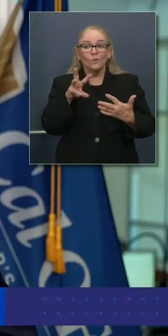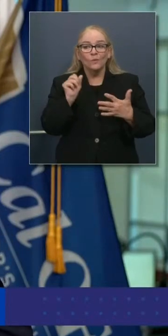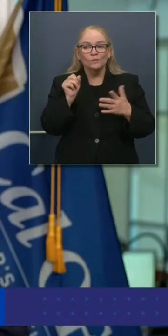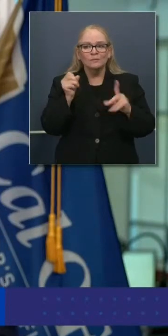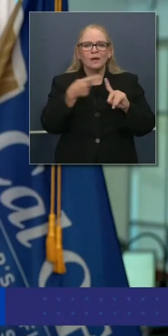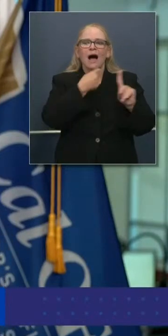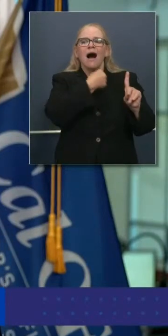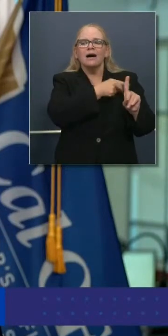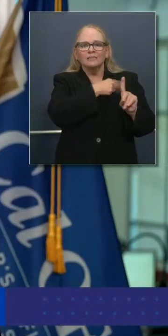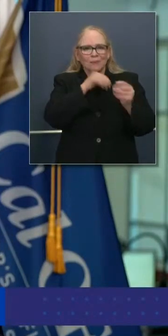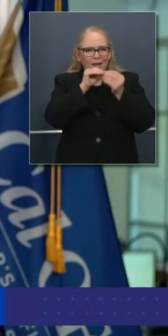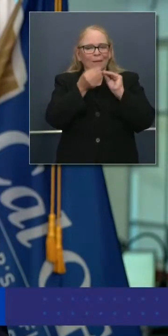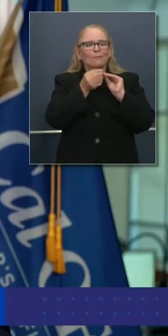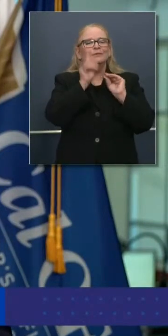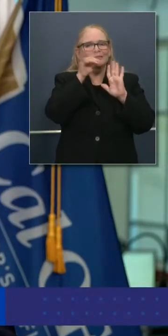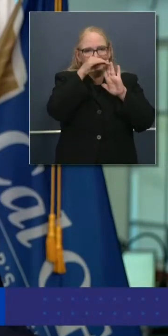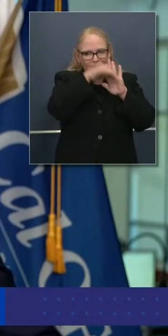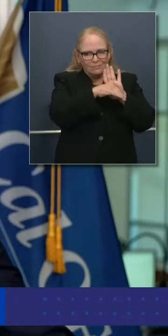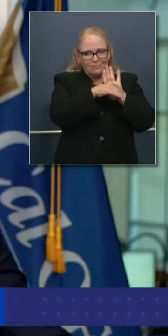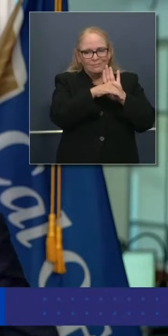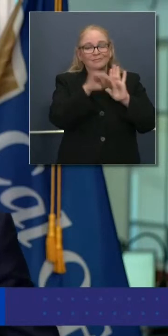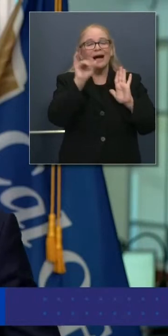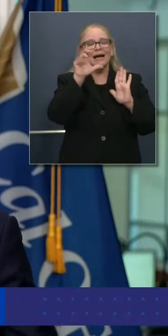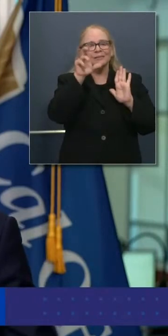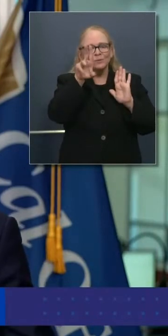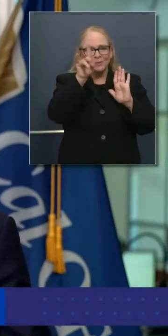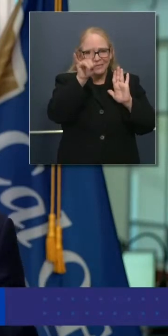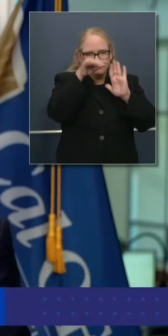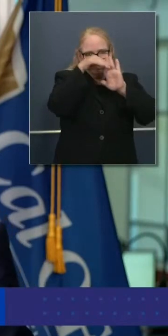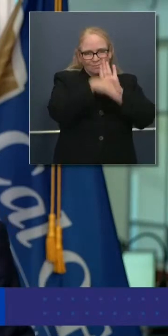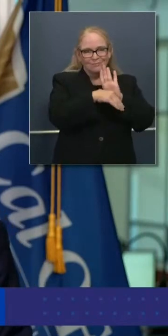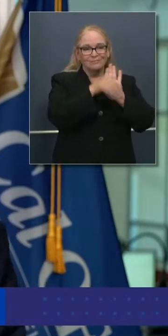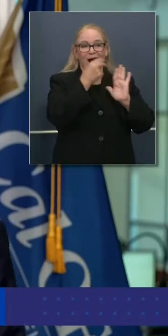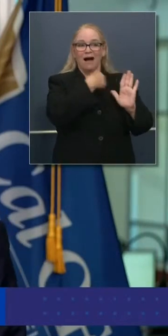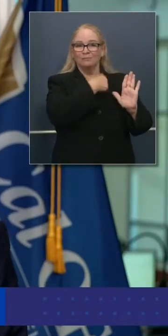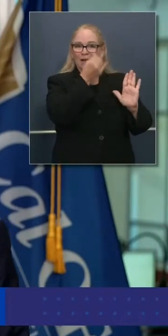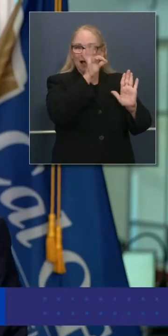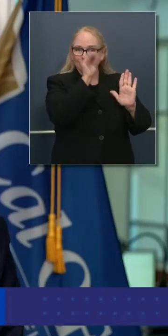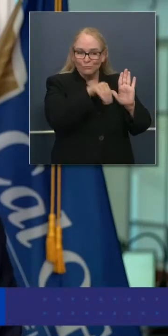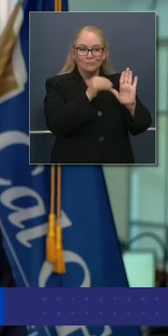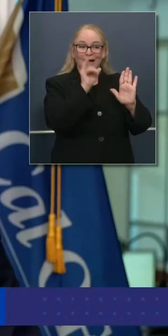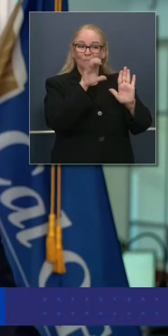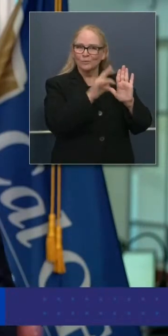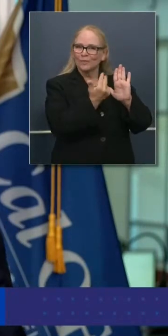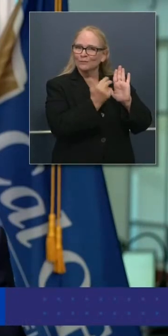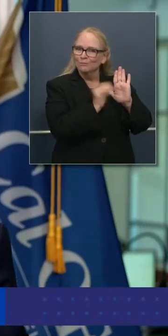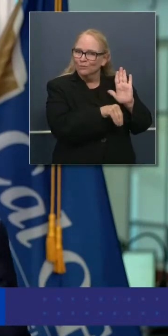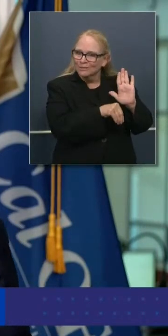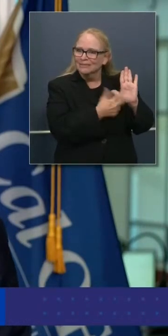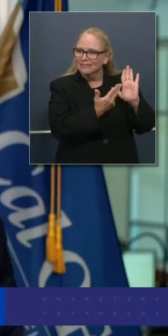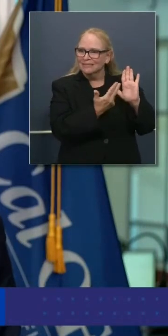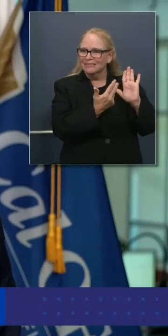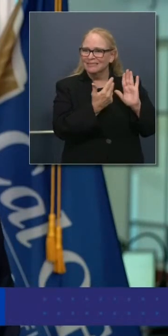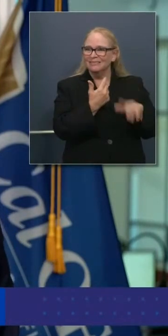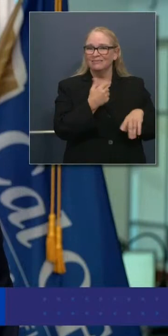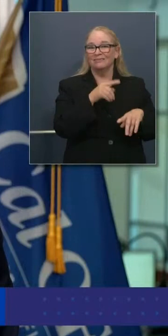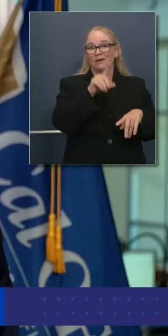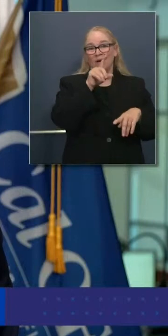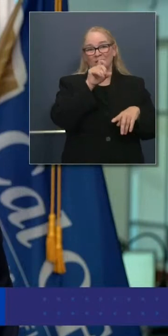down. ICU numbers continue to trend down. 172,000 tests were conducted, at least reported